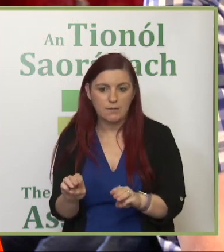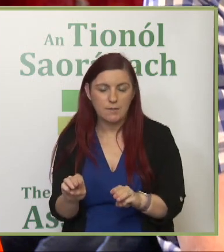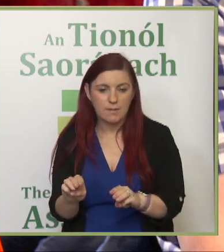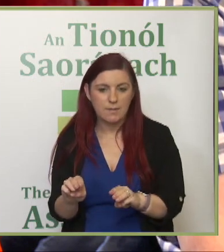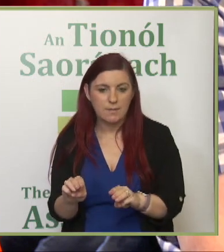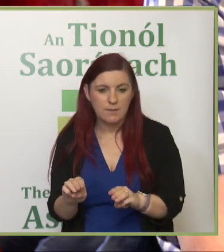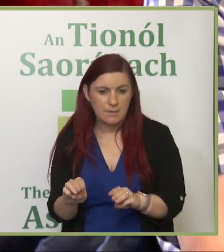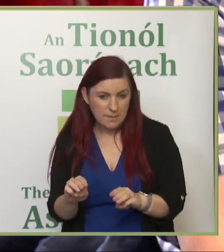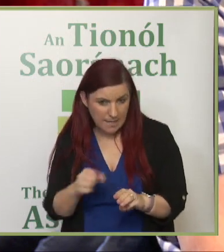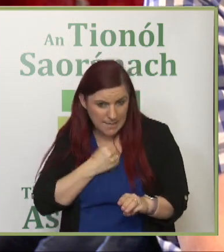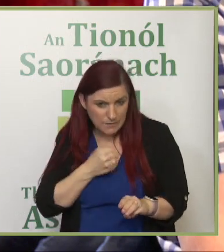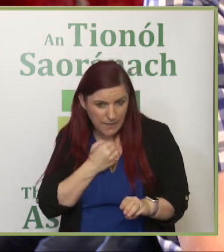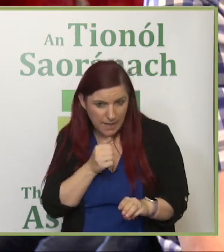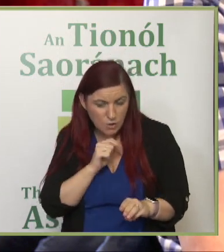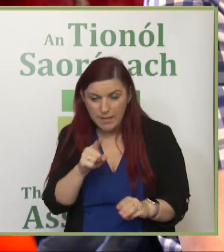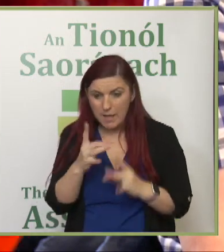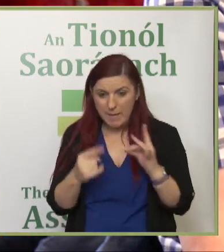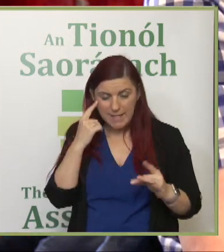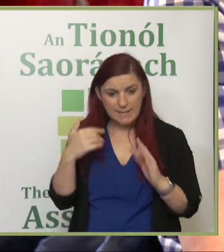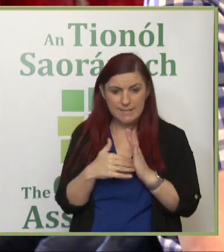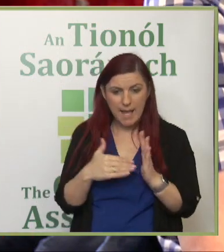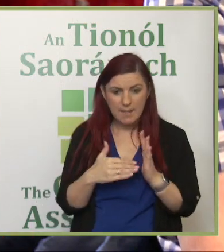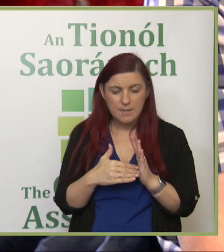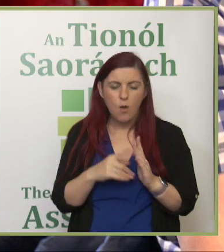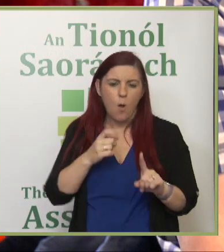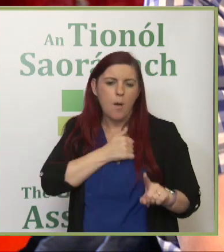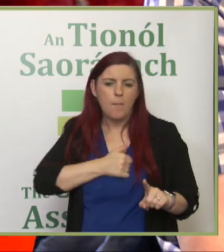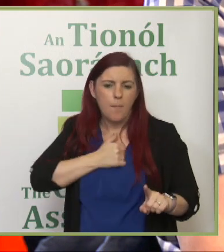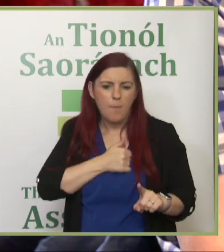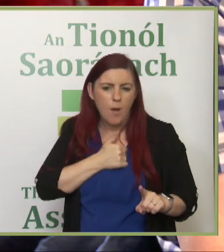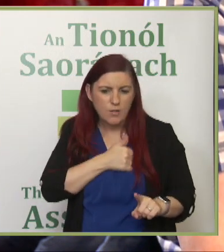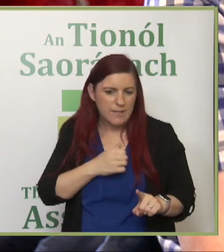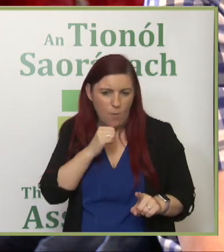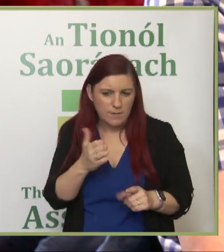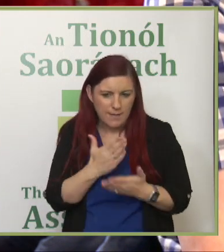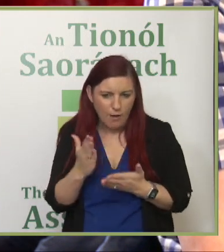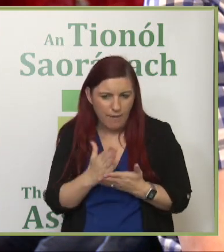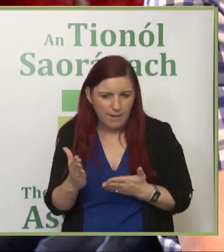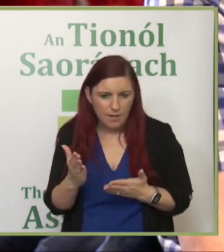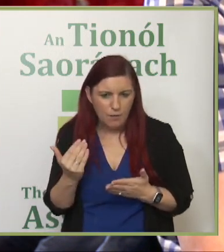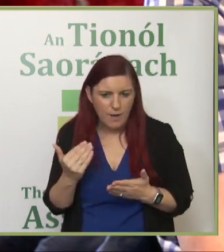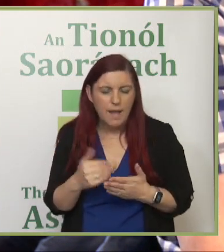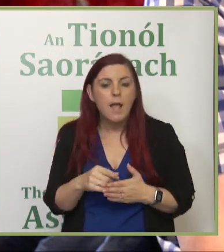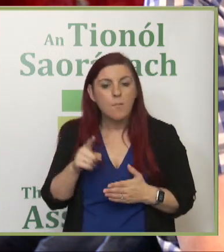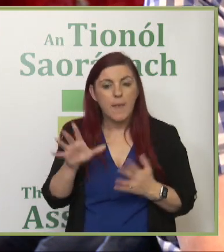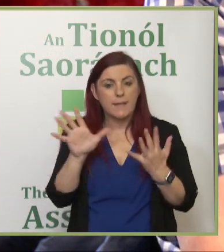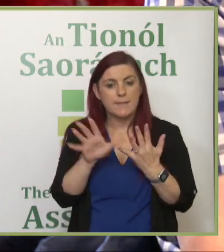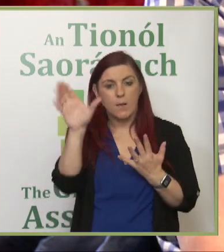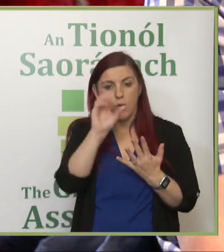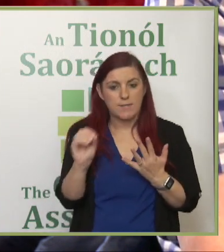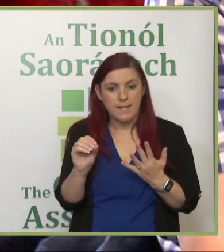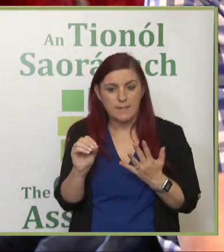Does that satisfy the question? Yeah, that makes sense. Yes. And so I apologise for that confusion. Yeah. Okay. And that 10% is across all